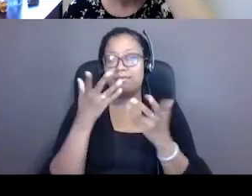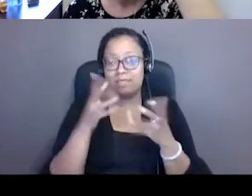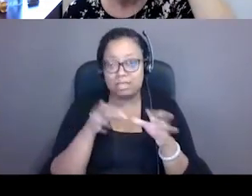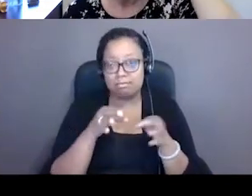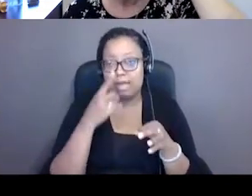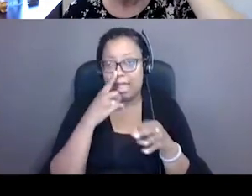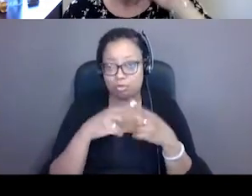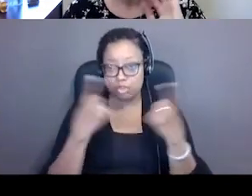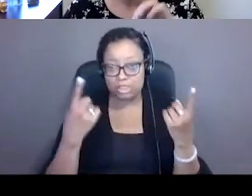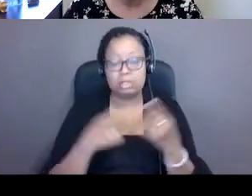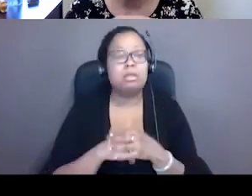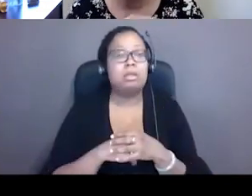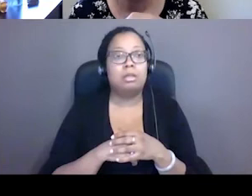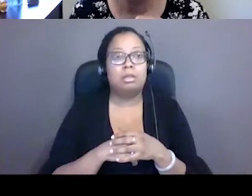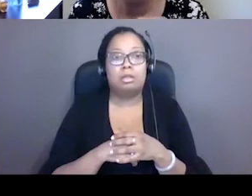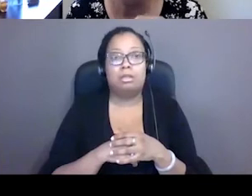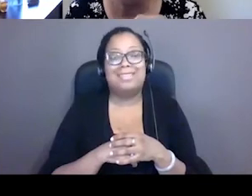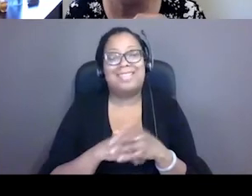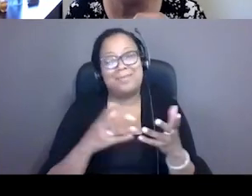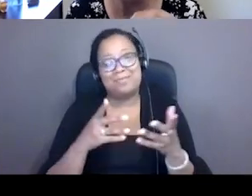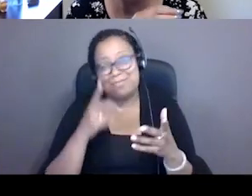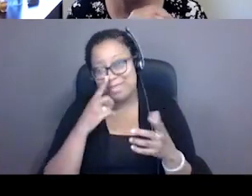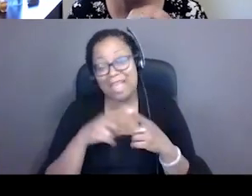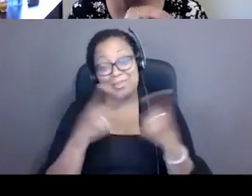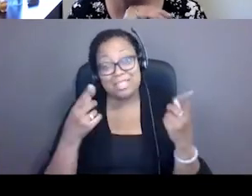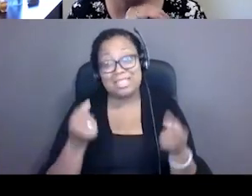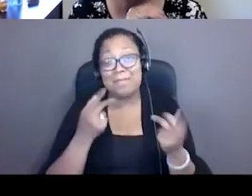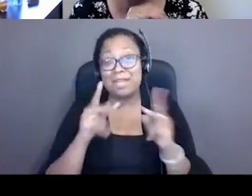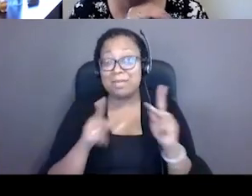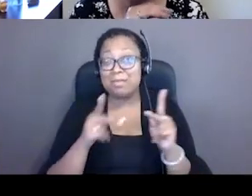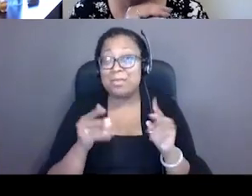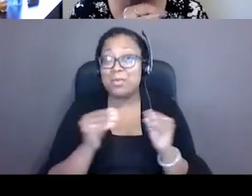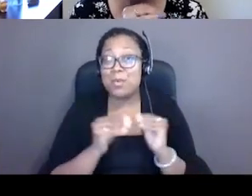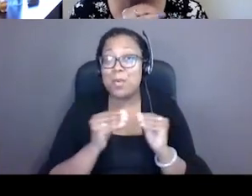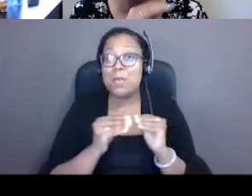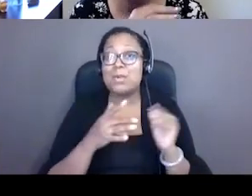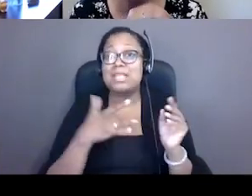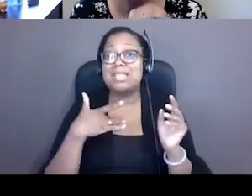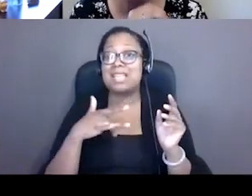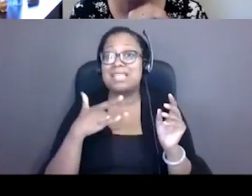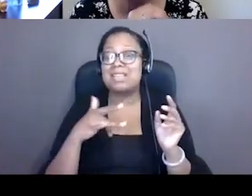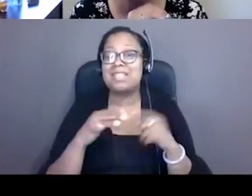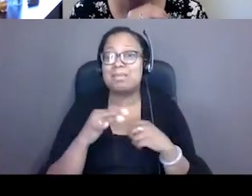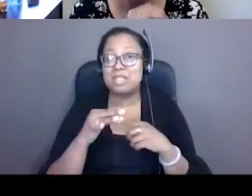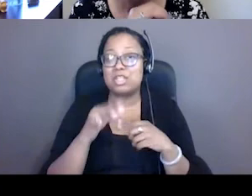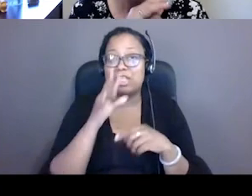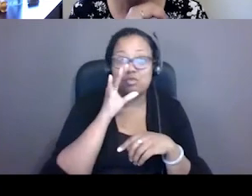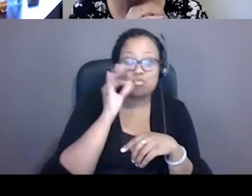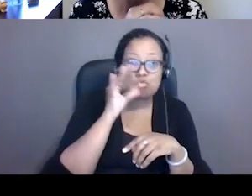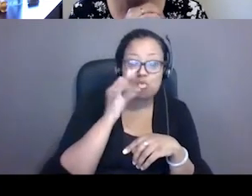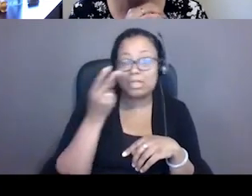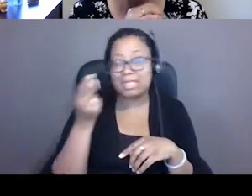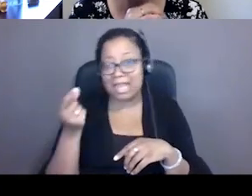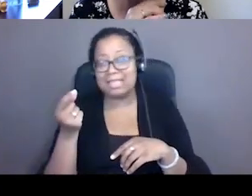allergies. The thing with allergies is a lot of people are becoming more sensitive, particularly to dogs and cats.